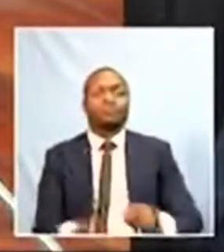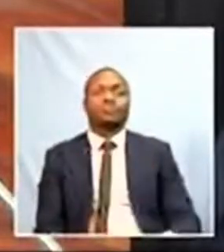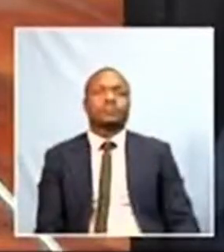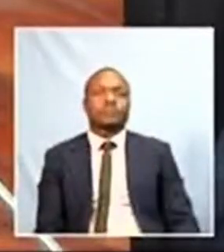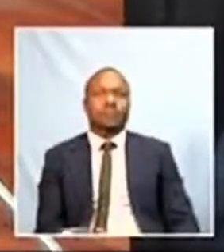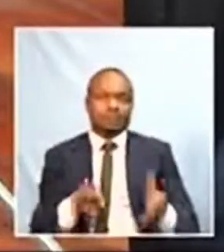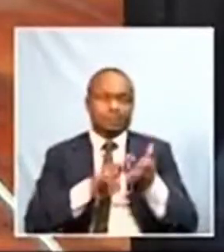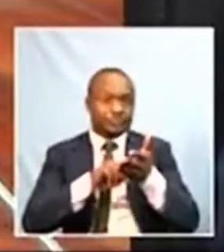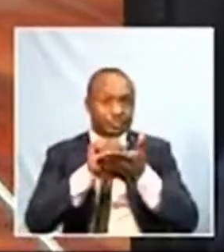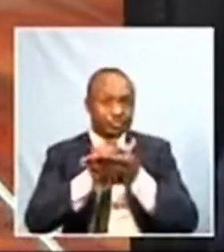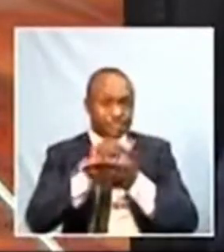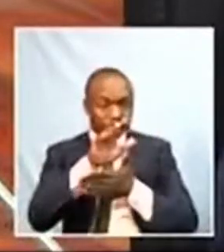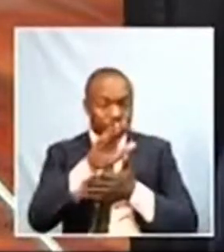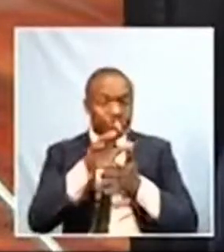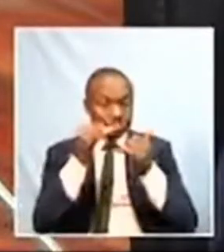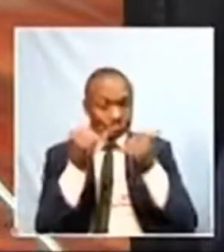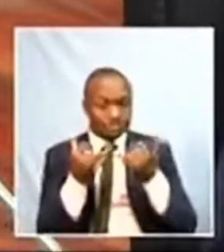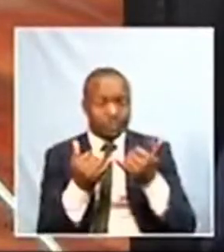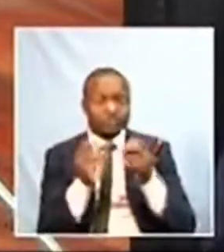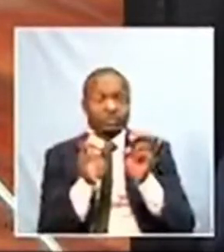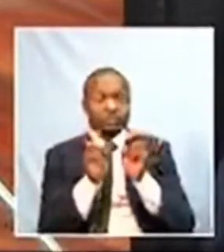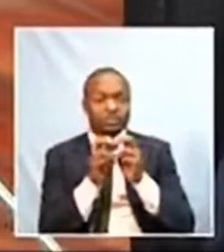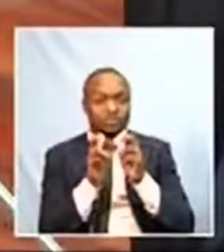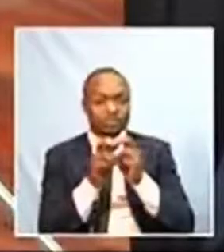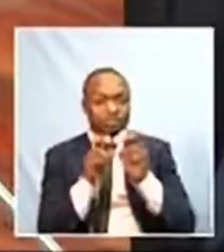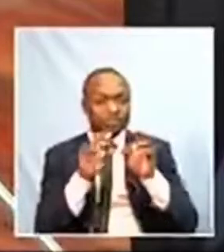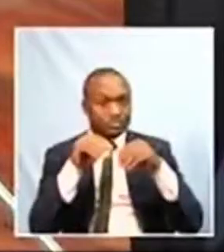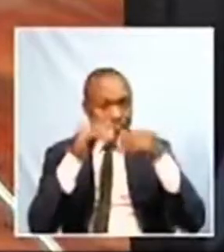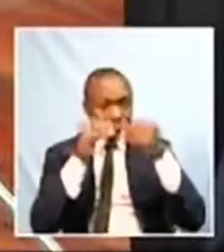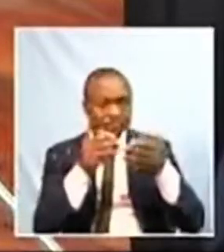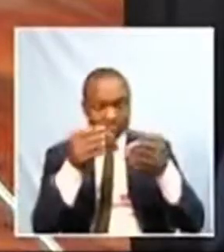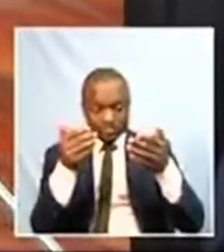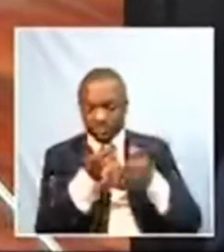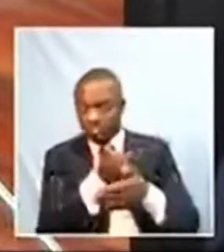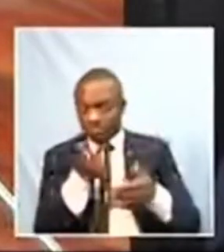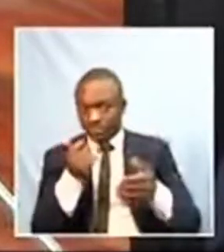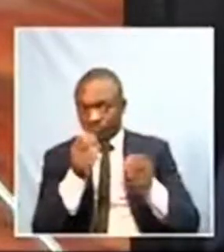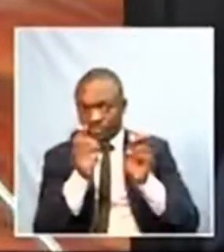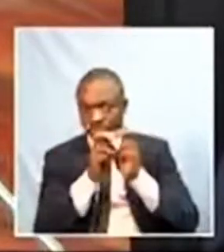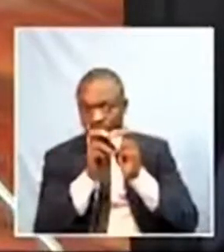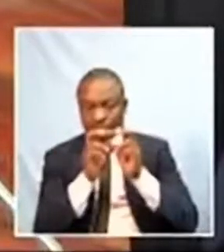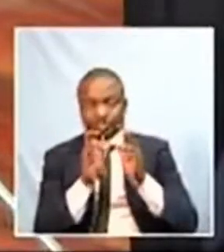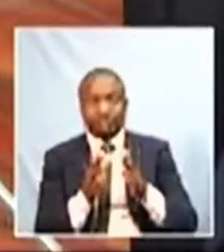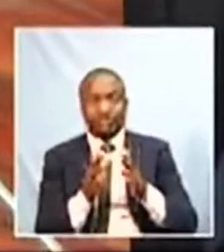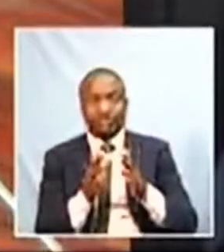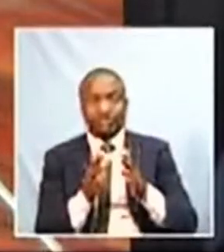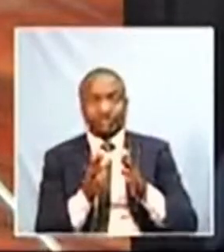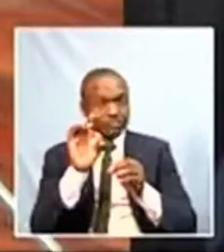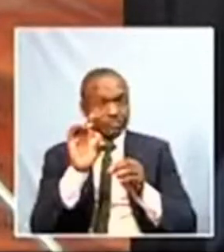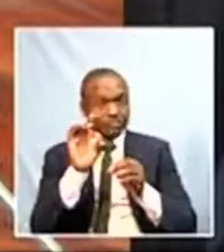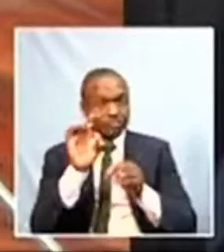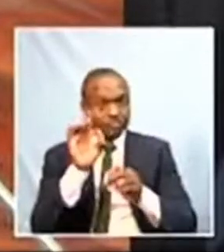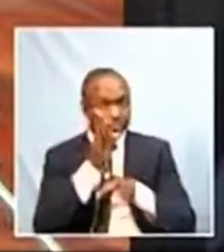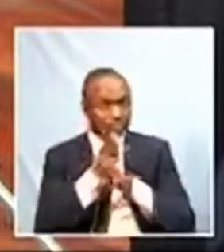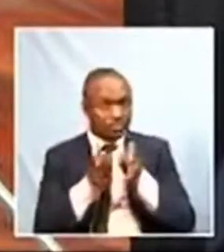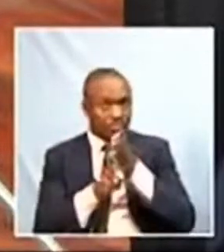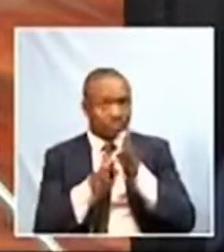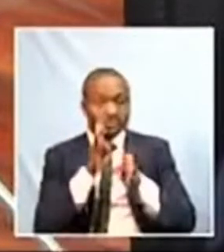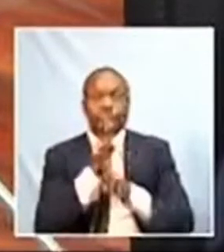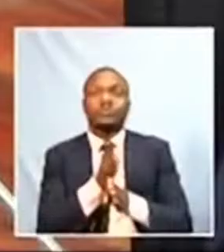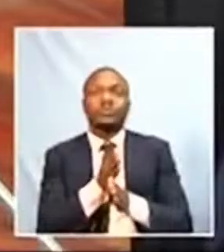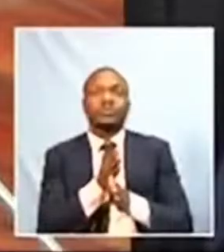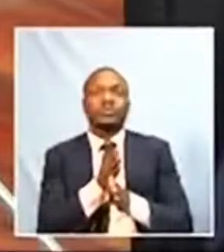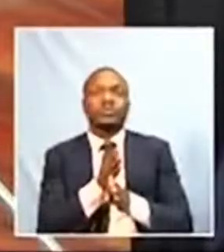and re-advertised. Currently, the contract has been awarded to another contractor. Number 8, construction of